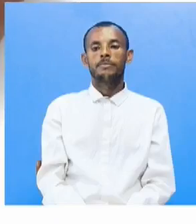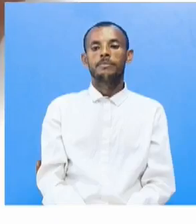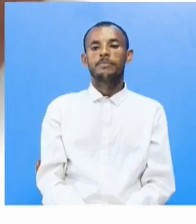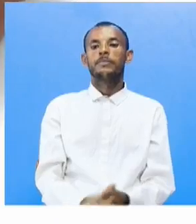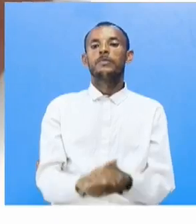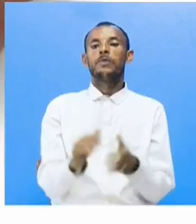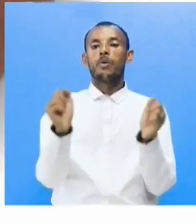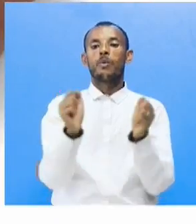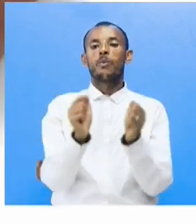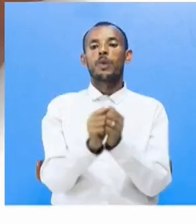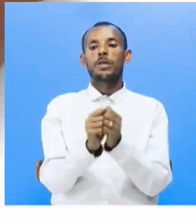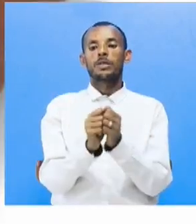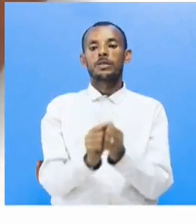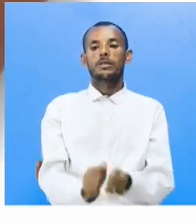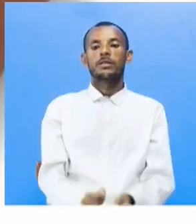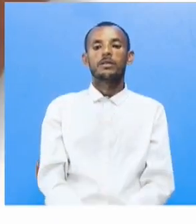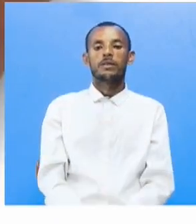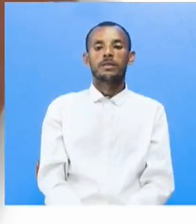with